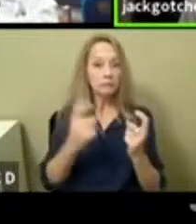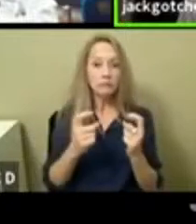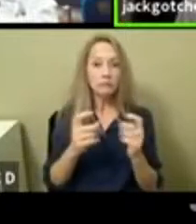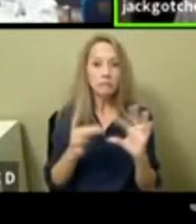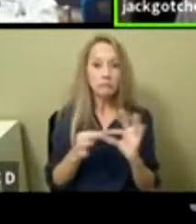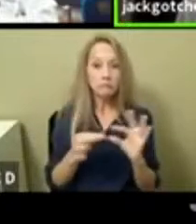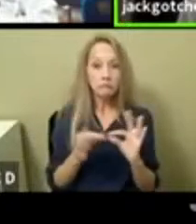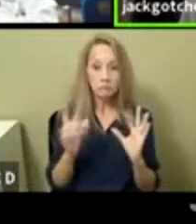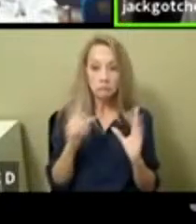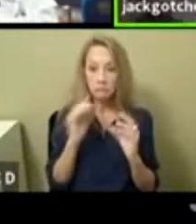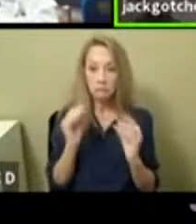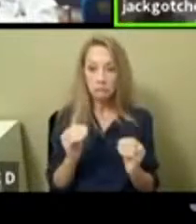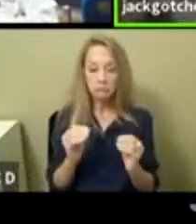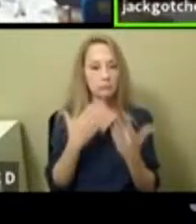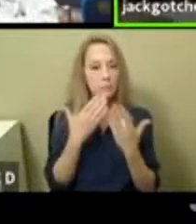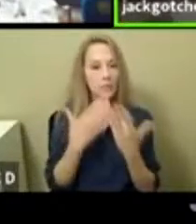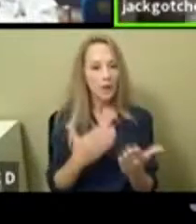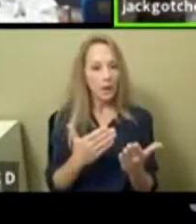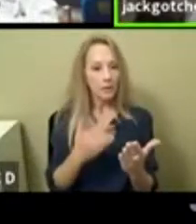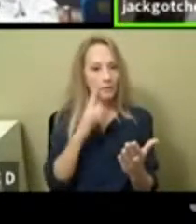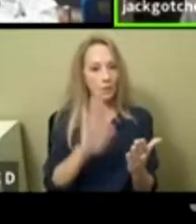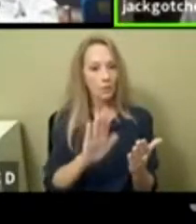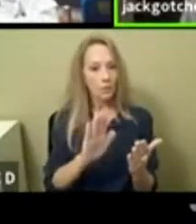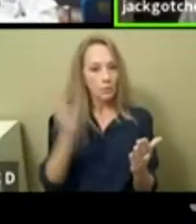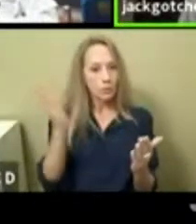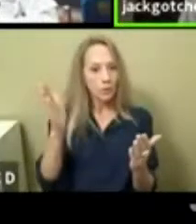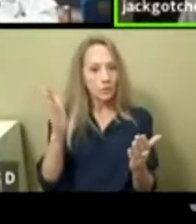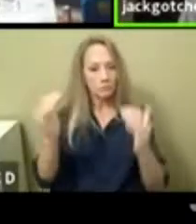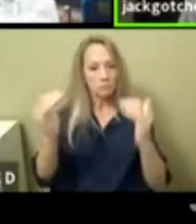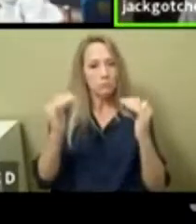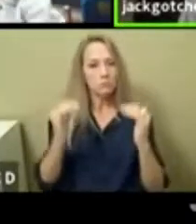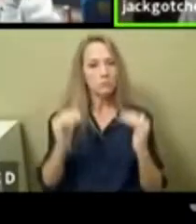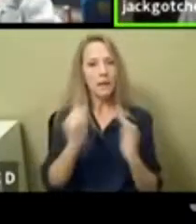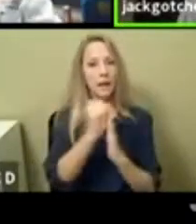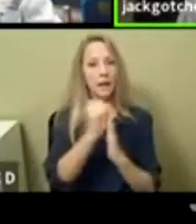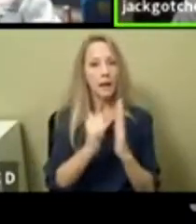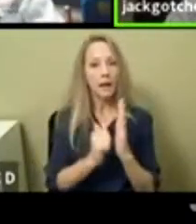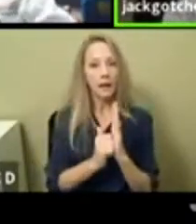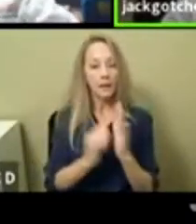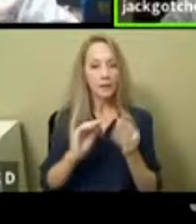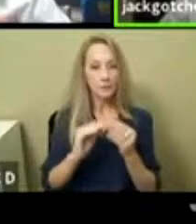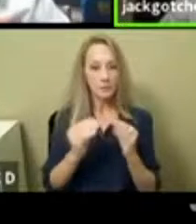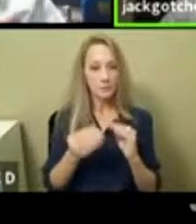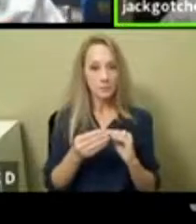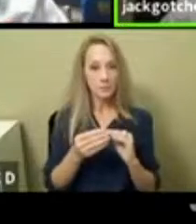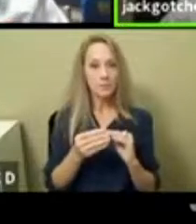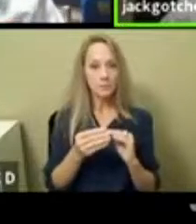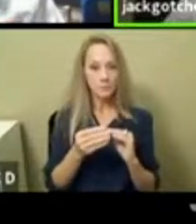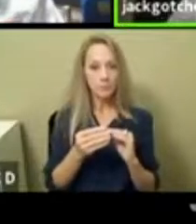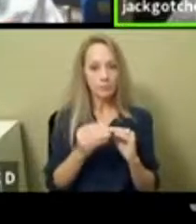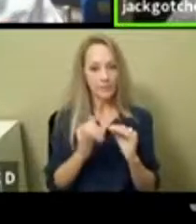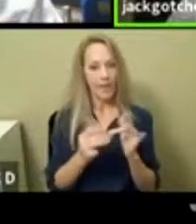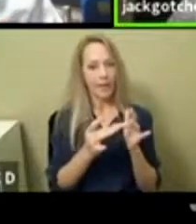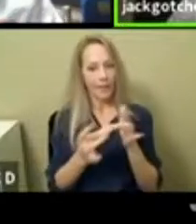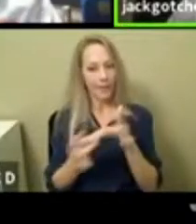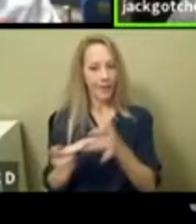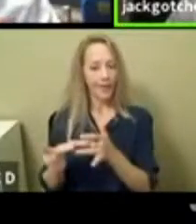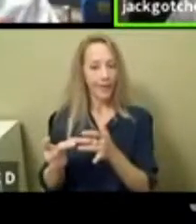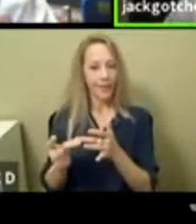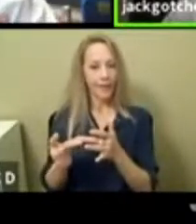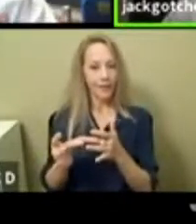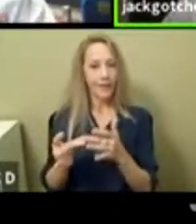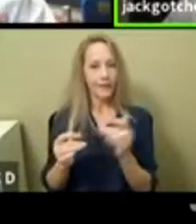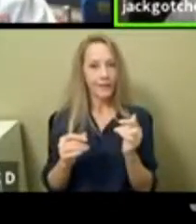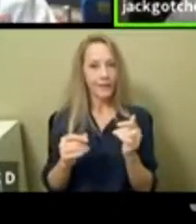If not, again, thank you for that presentation, and we can go to the next item, which is a segue